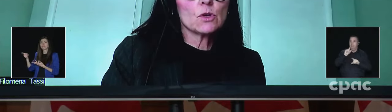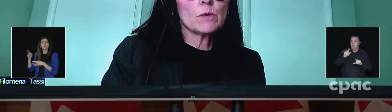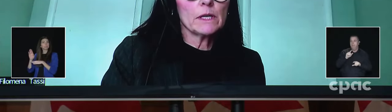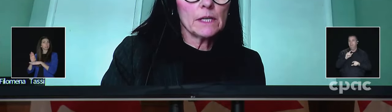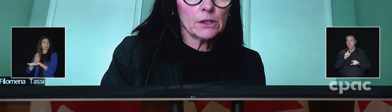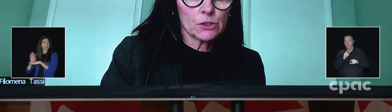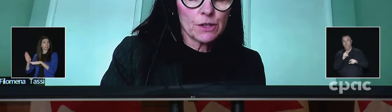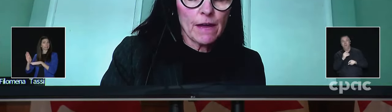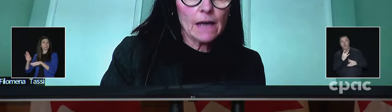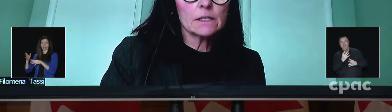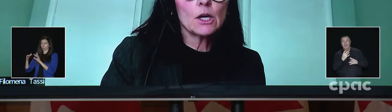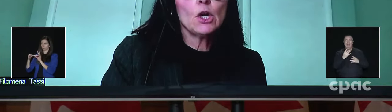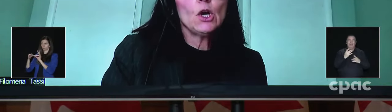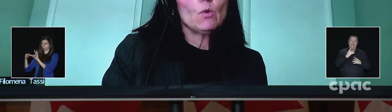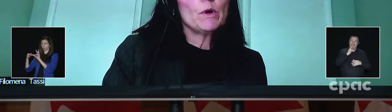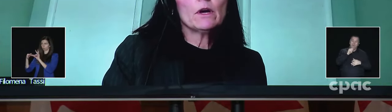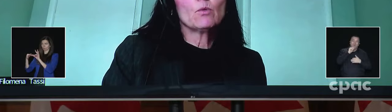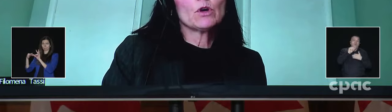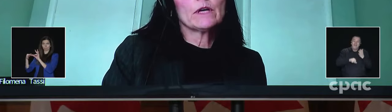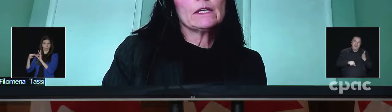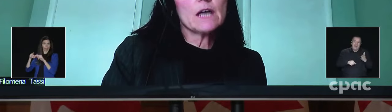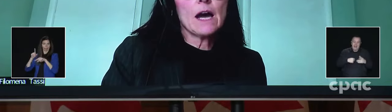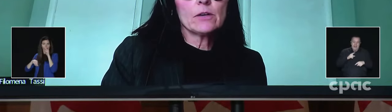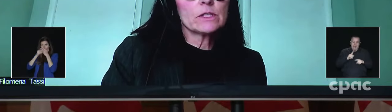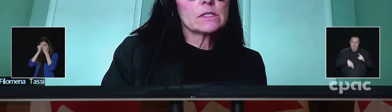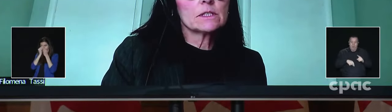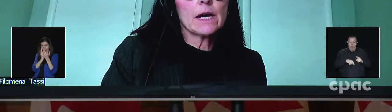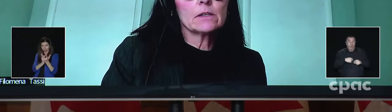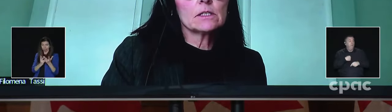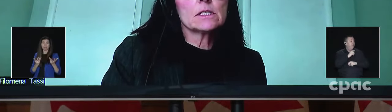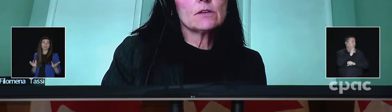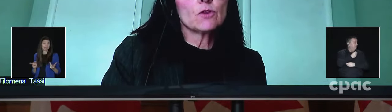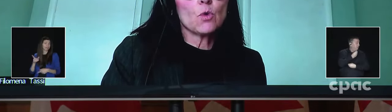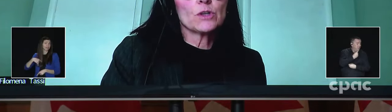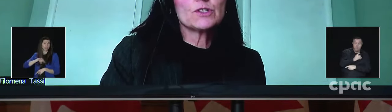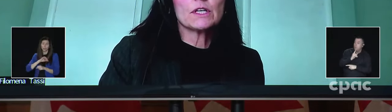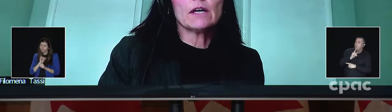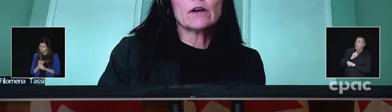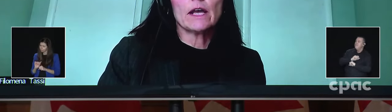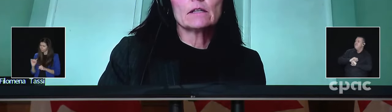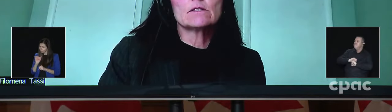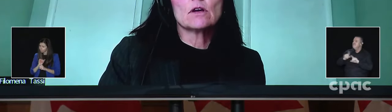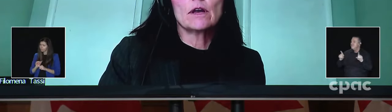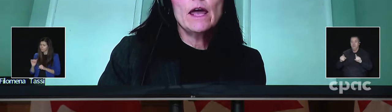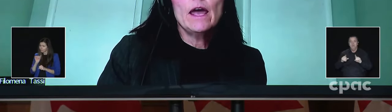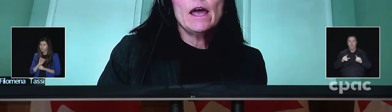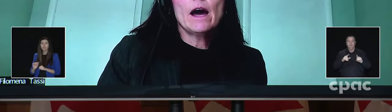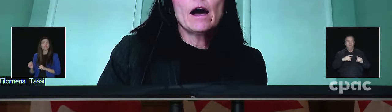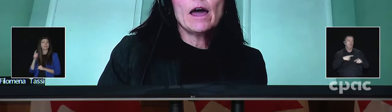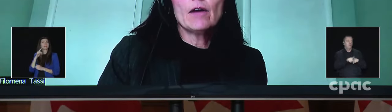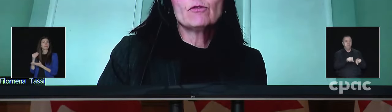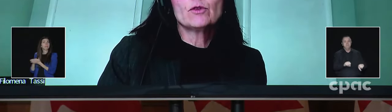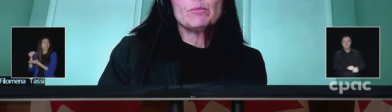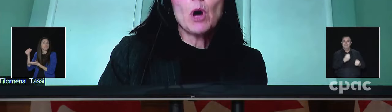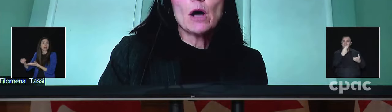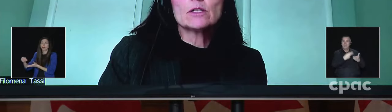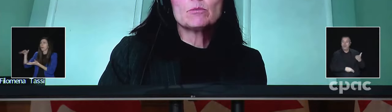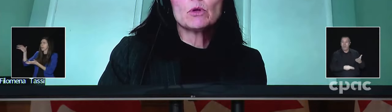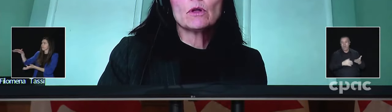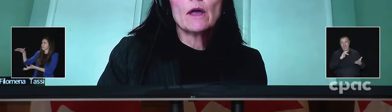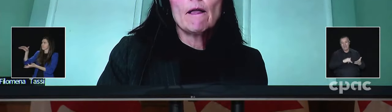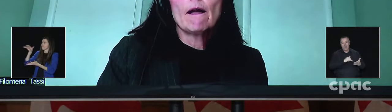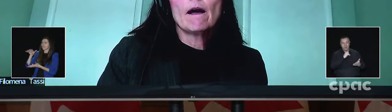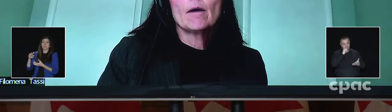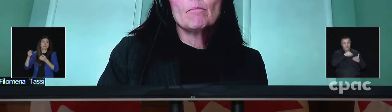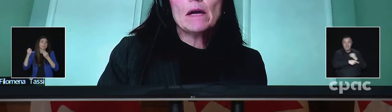information, so we adhere to that. We are working tirelessly, of course, to get our hands on every